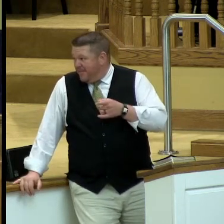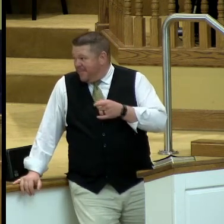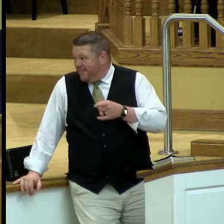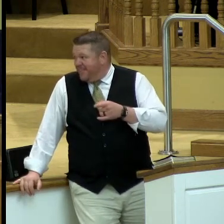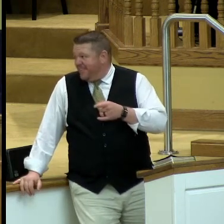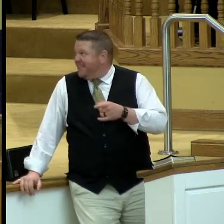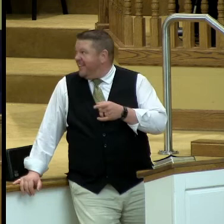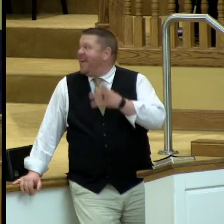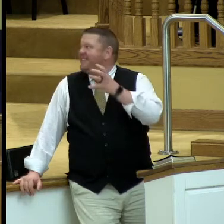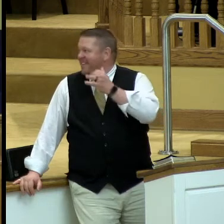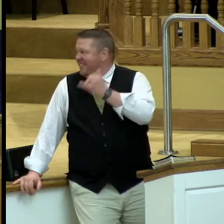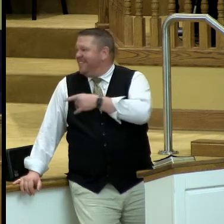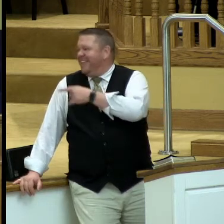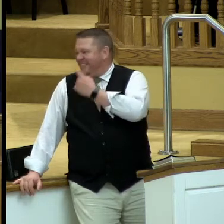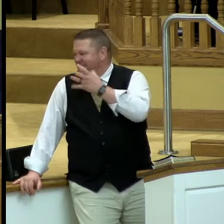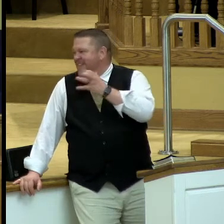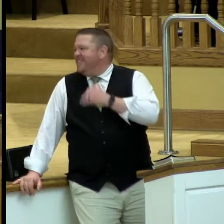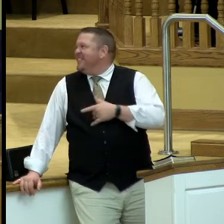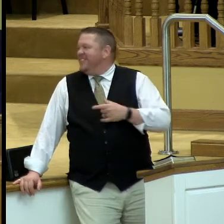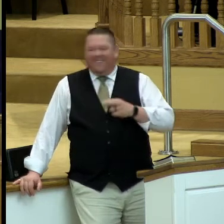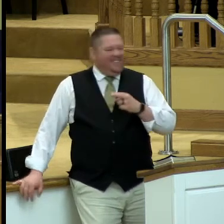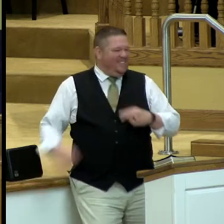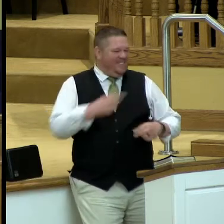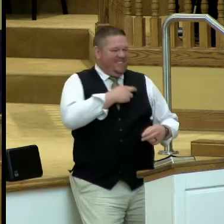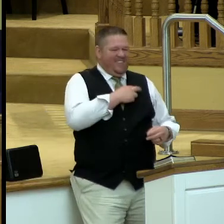No? I knew it.